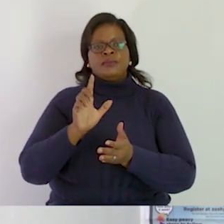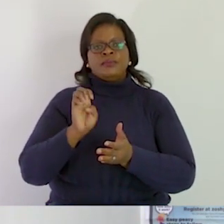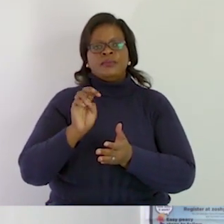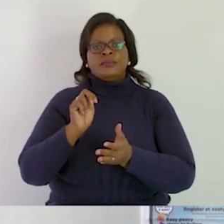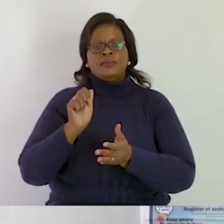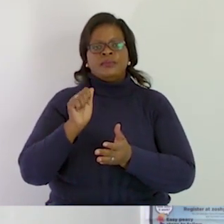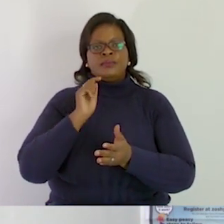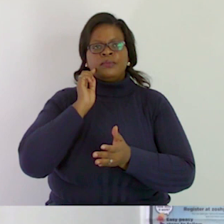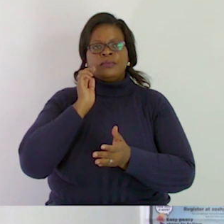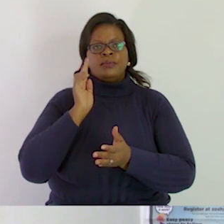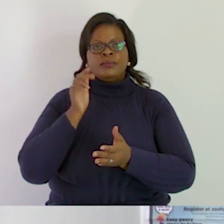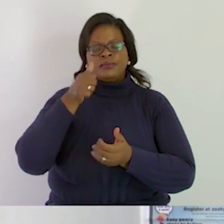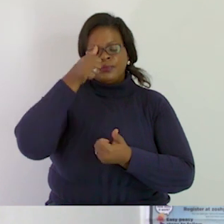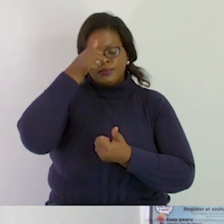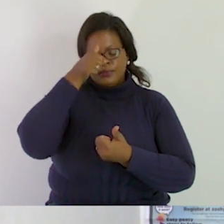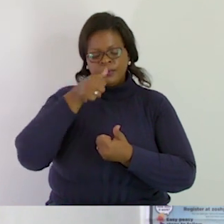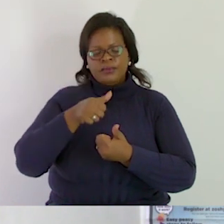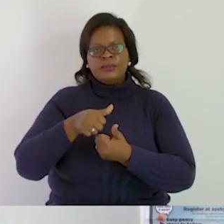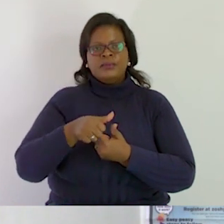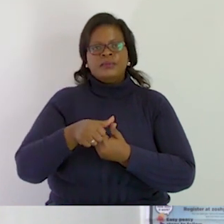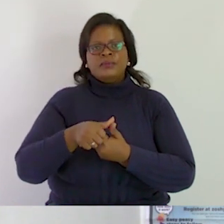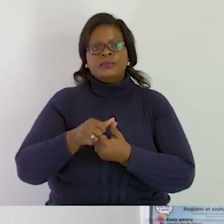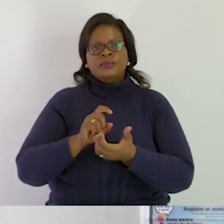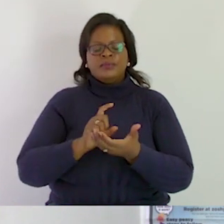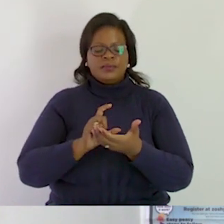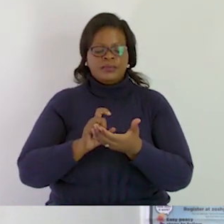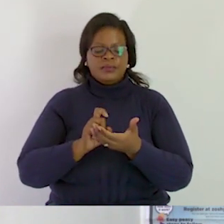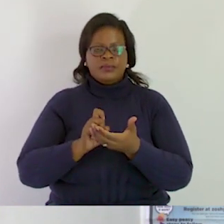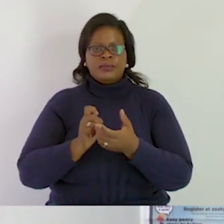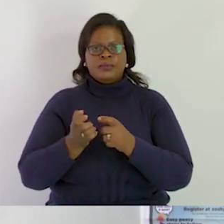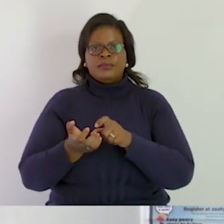remember, guys, don't forget to sanitize.